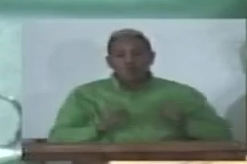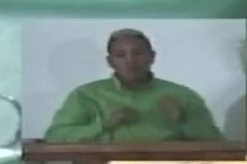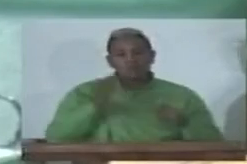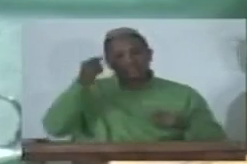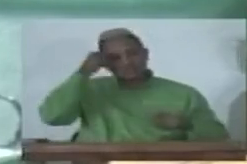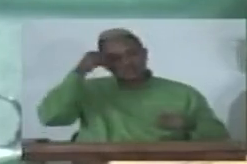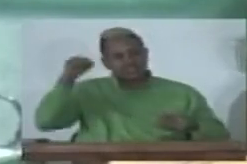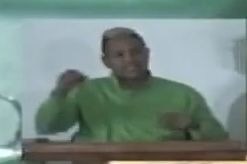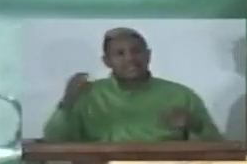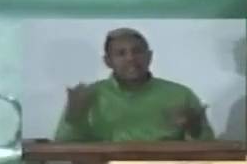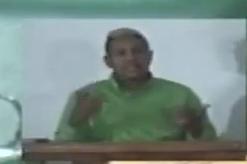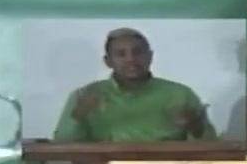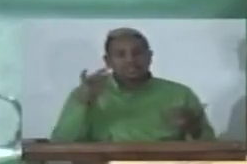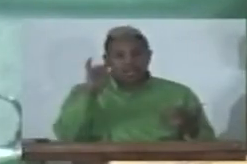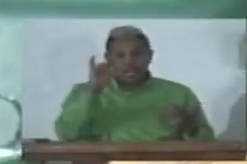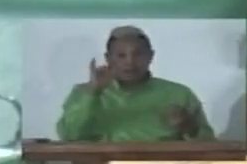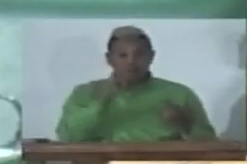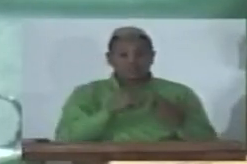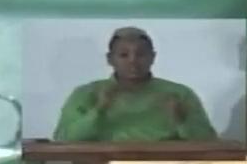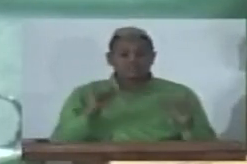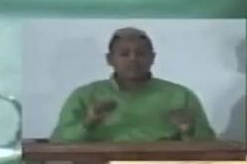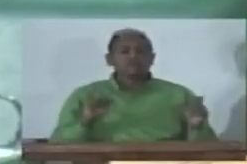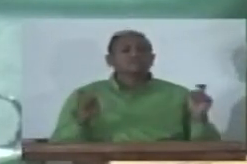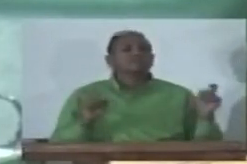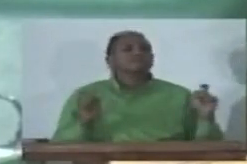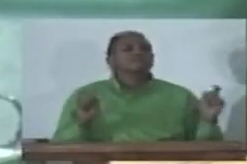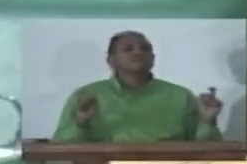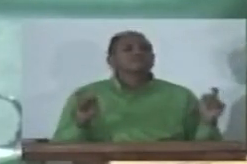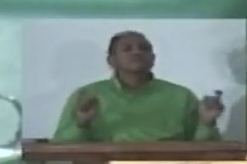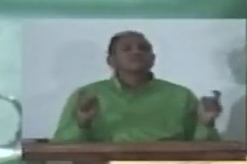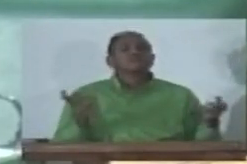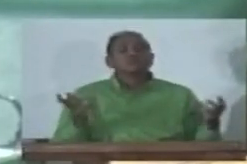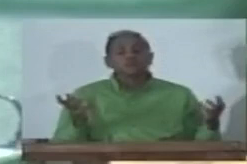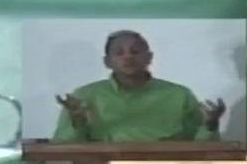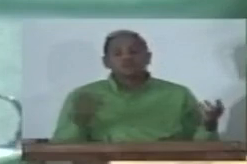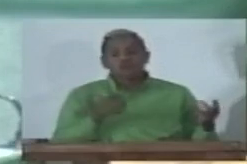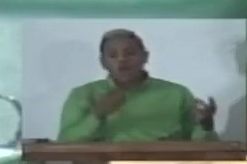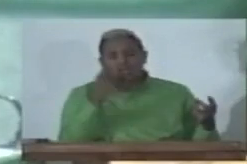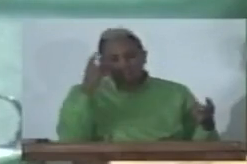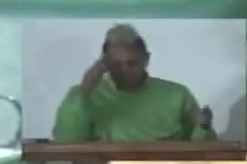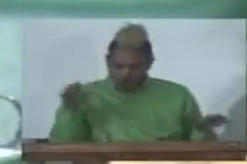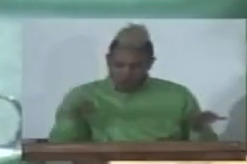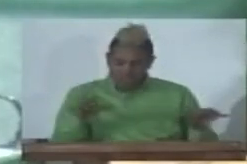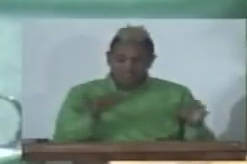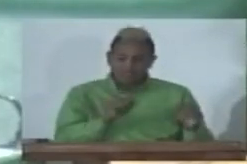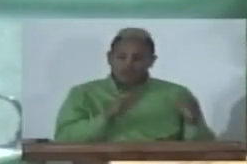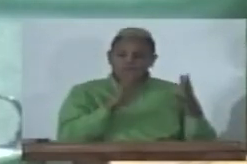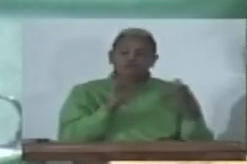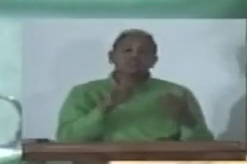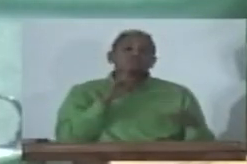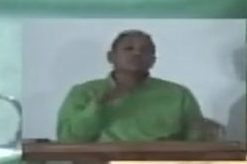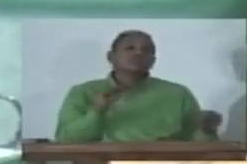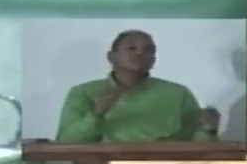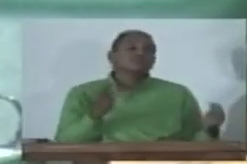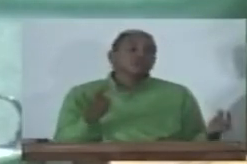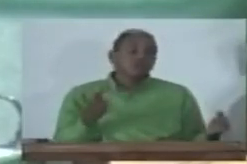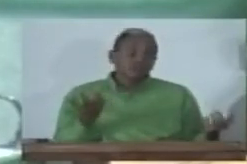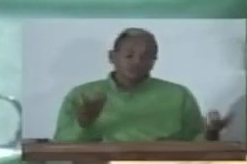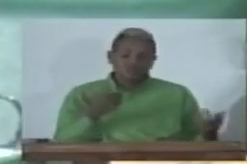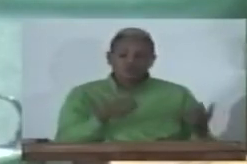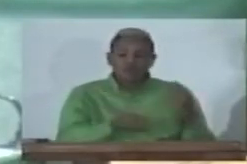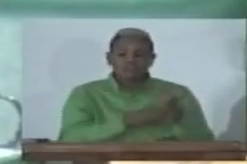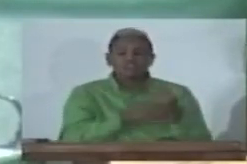resilient airport that can withstand. And you're asking for a proactive approach, and that is being done. You